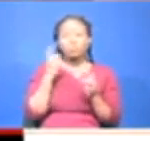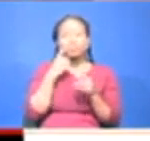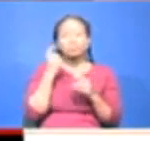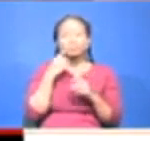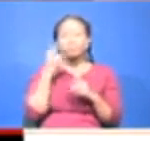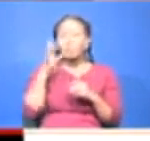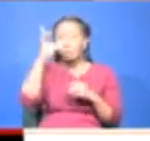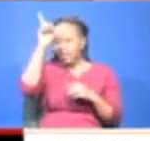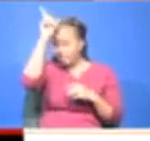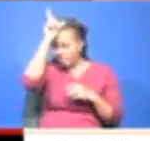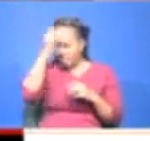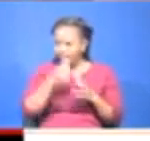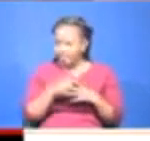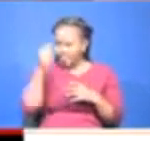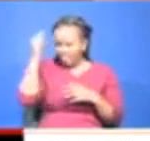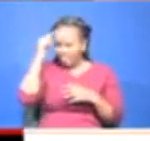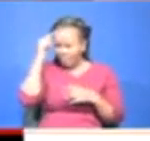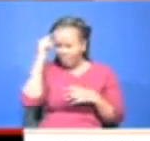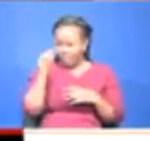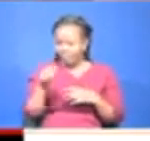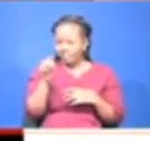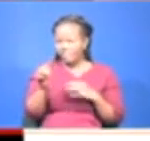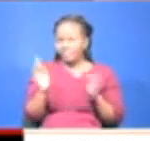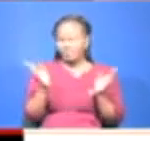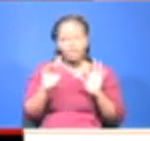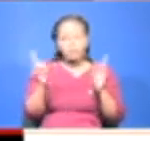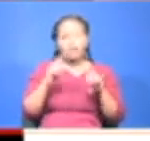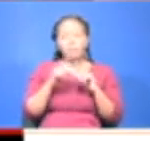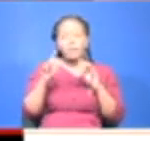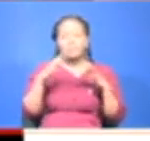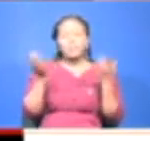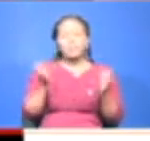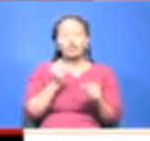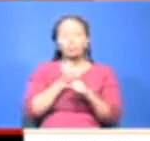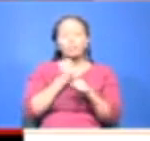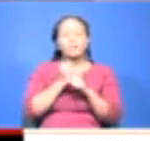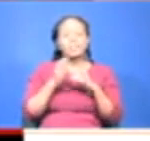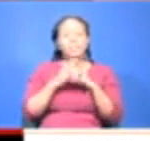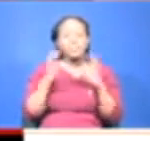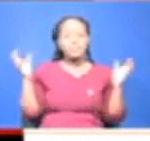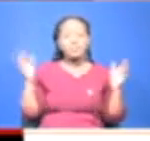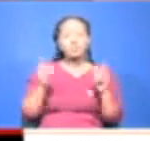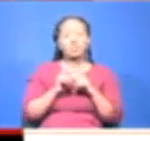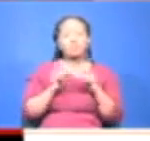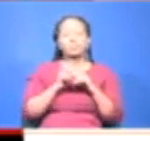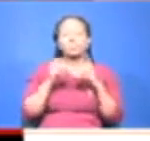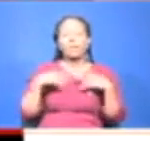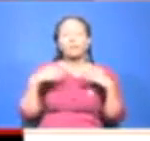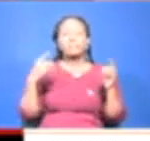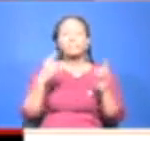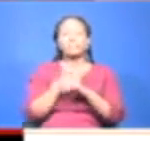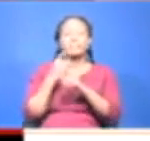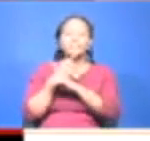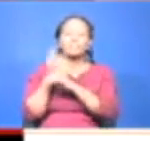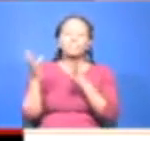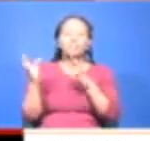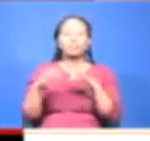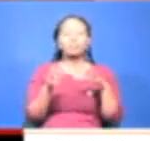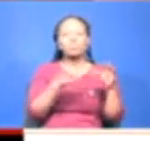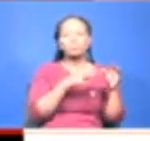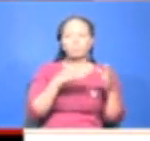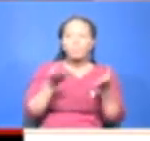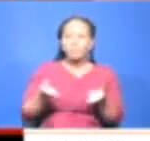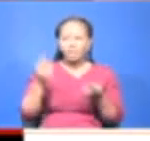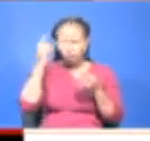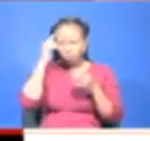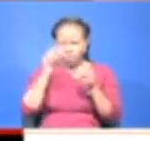think that. Think that you could make that bigger, you could serve a bunch of villages, that you could have a branch. So how should they think about growth? So